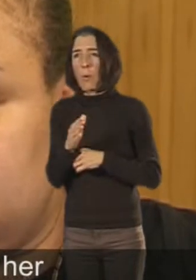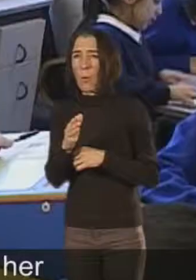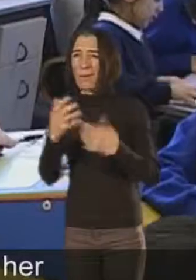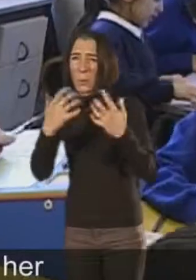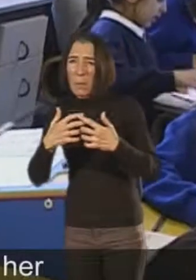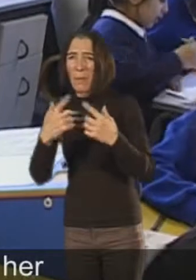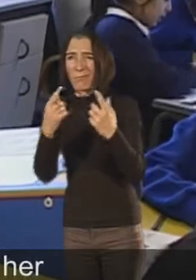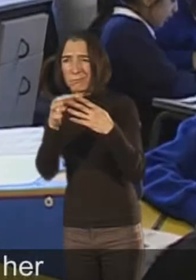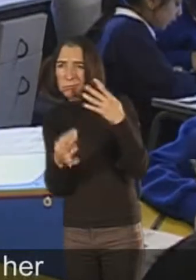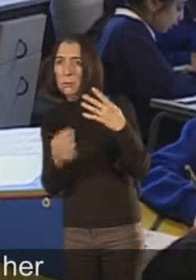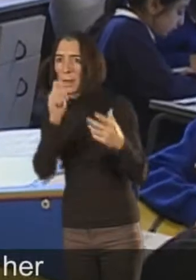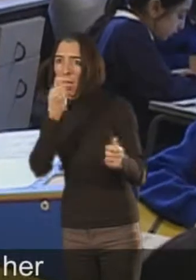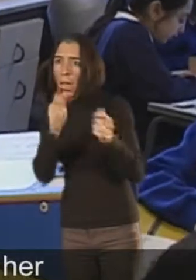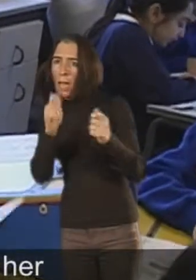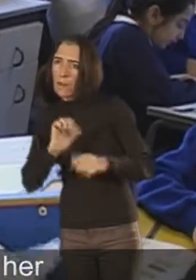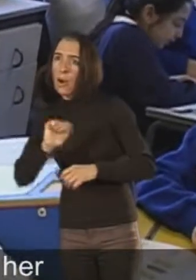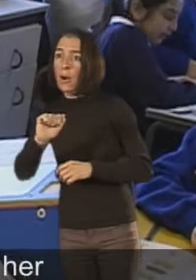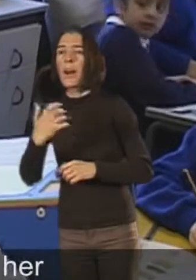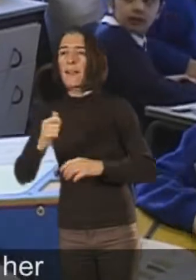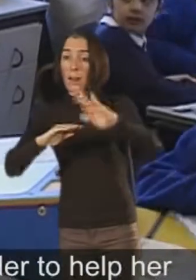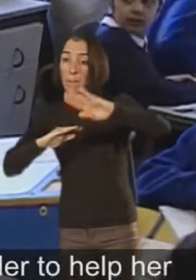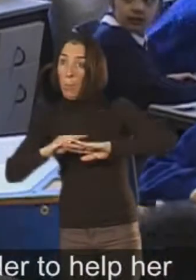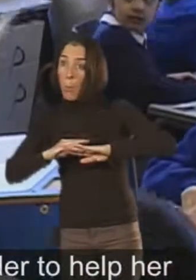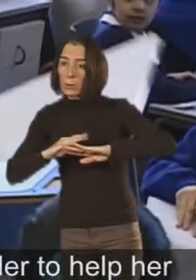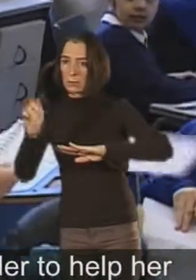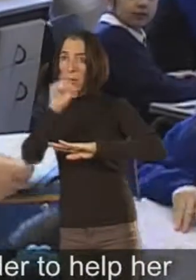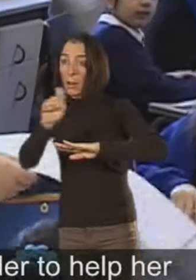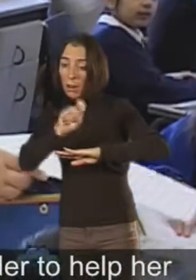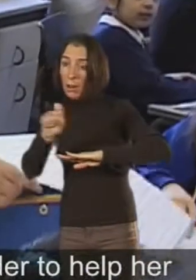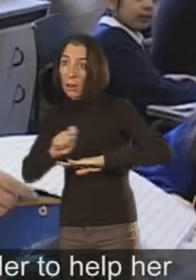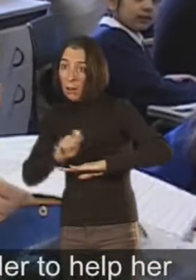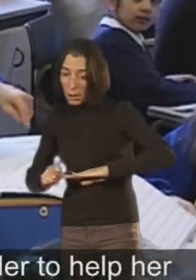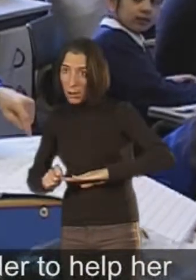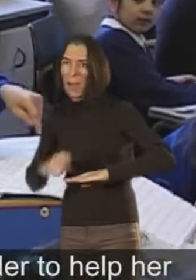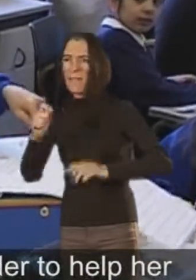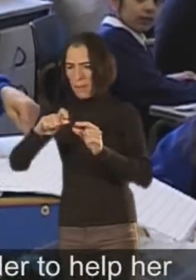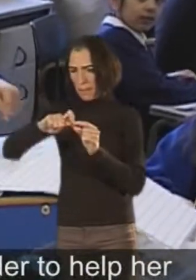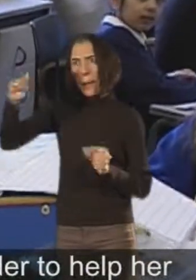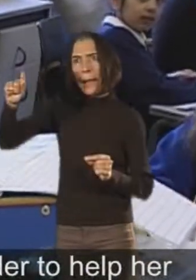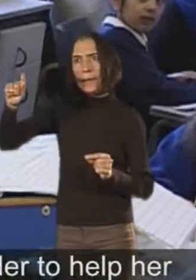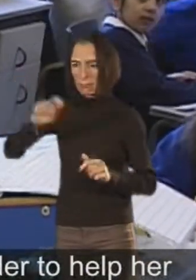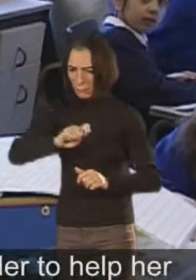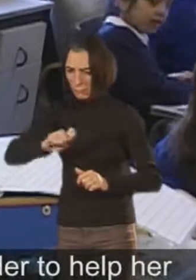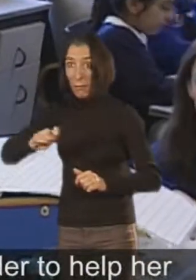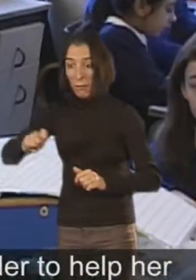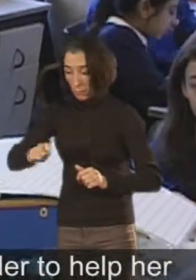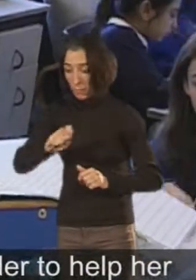specifically. She has sloping board to help her with the writing, pens that